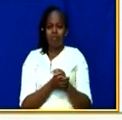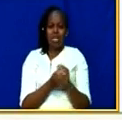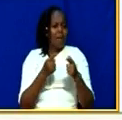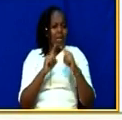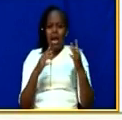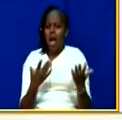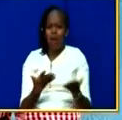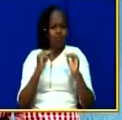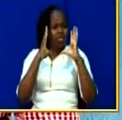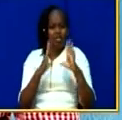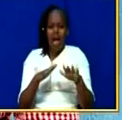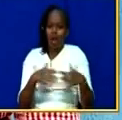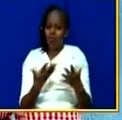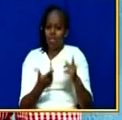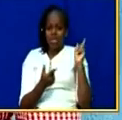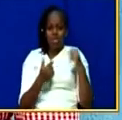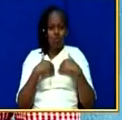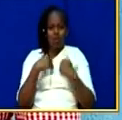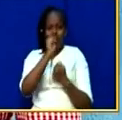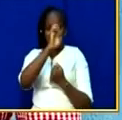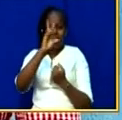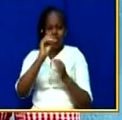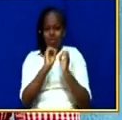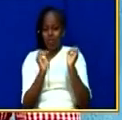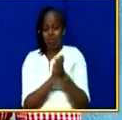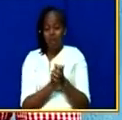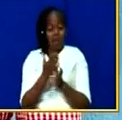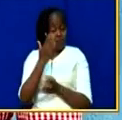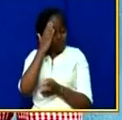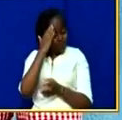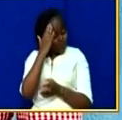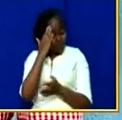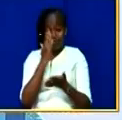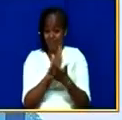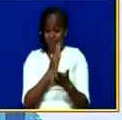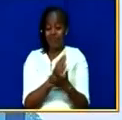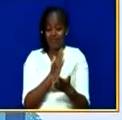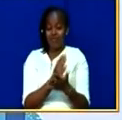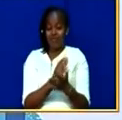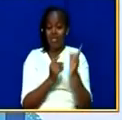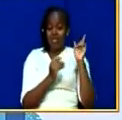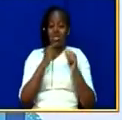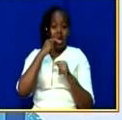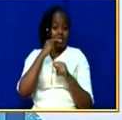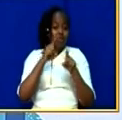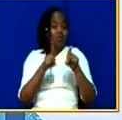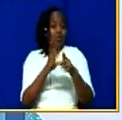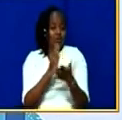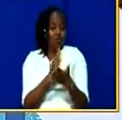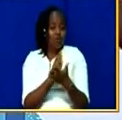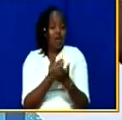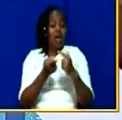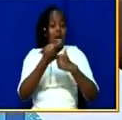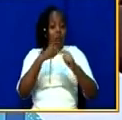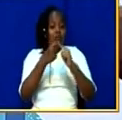we eat carrots. Mwalimu here, this carrot does not have a seed. I know. That carrot comes There's